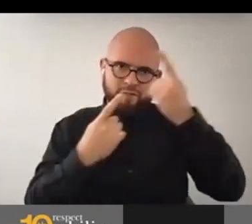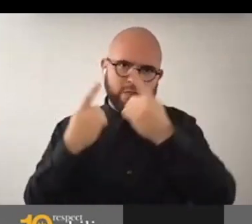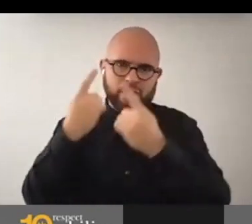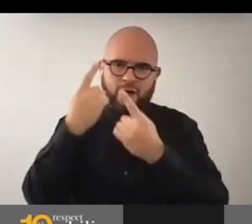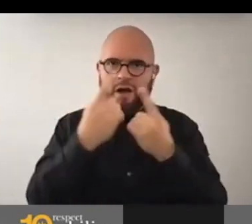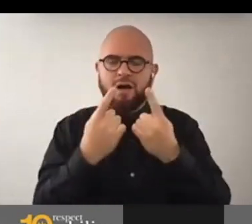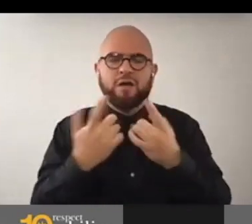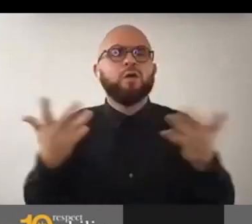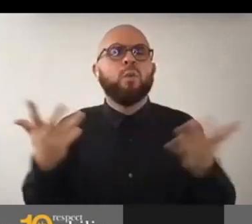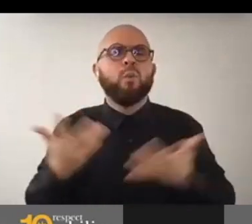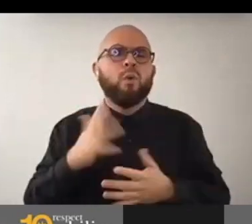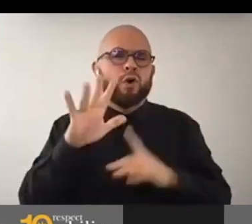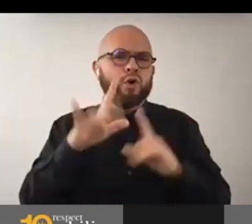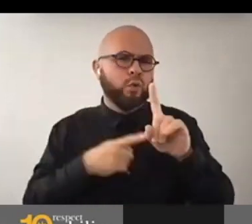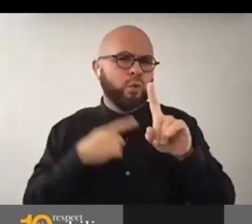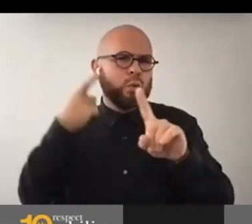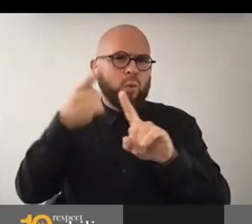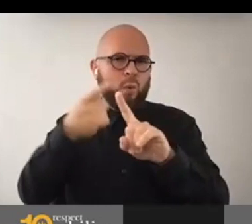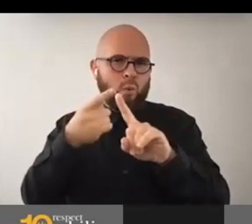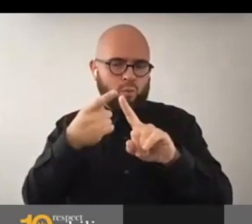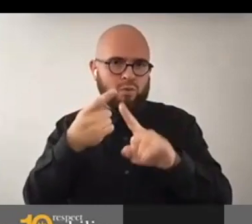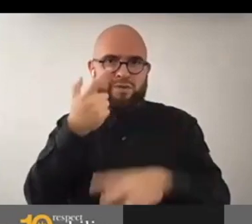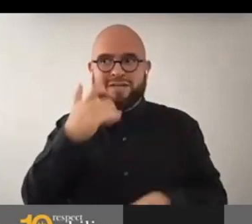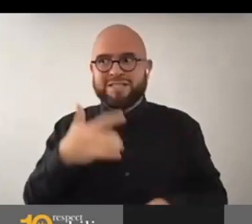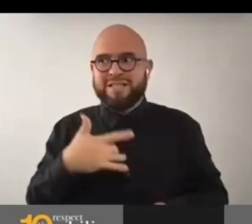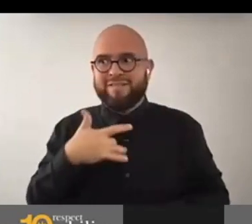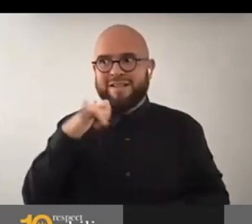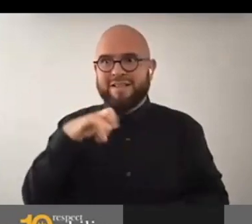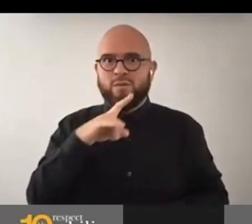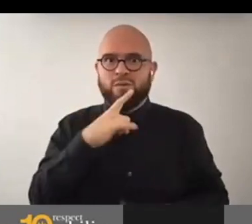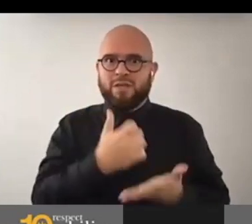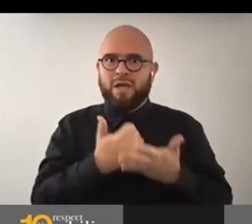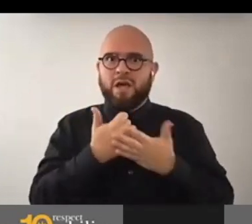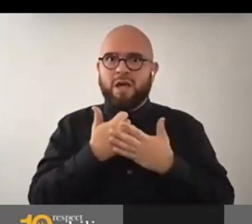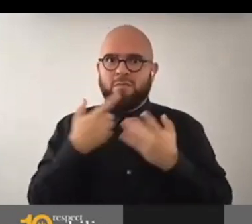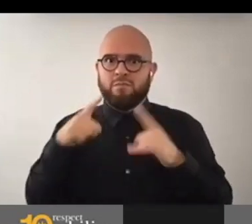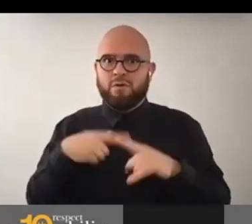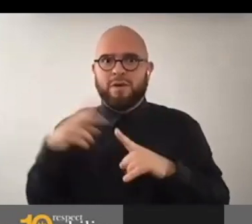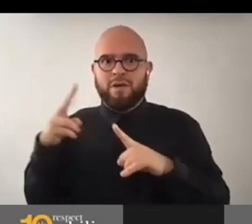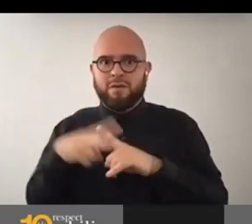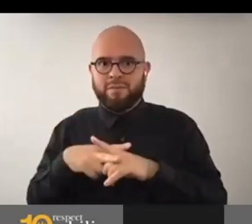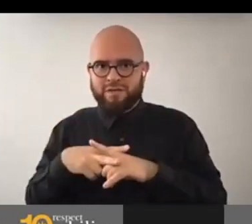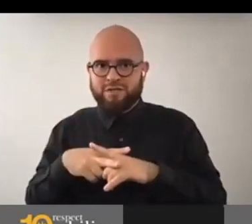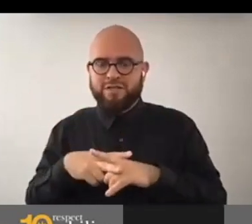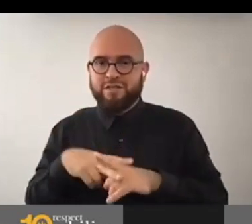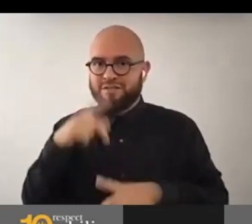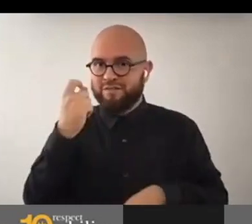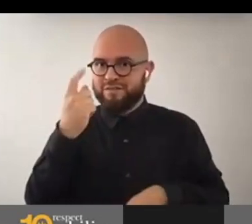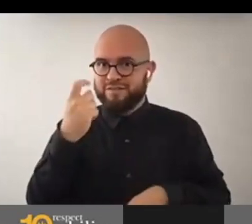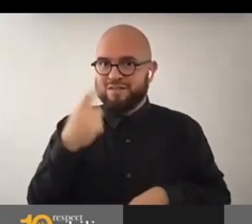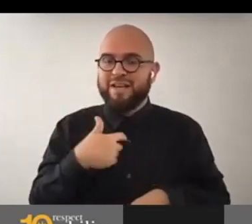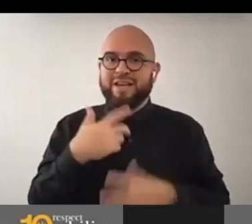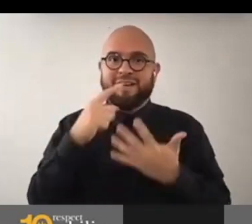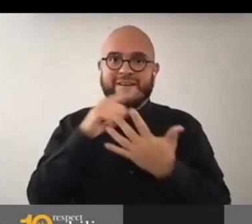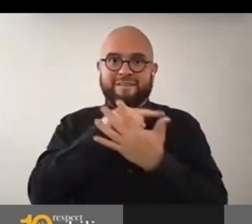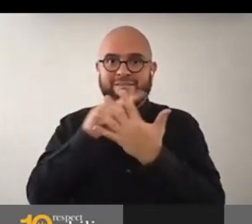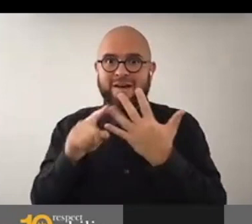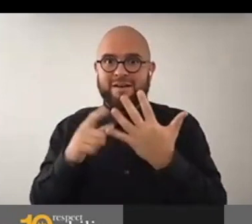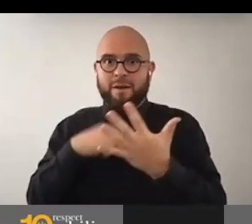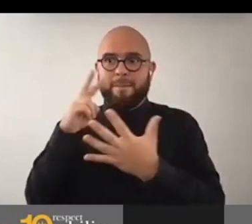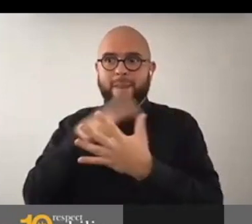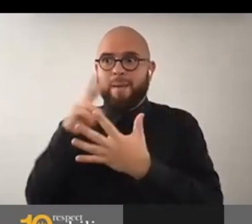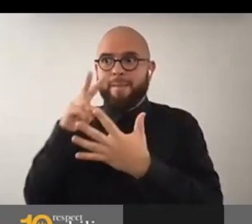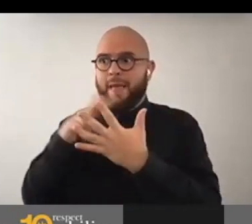because that played a role in my application process. Now, mind you, I got 4 interviews out of those 5 times I applied.